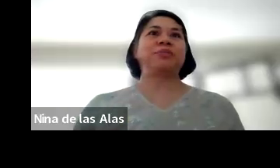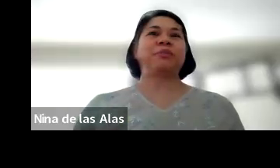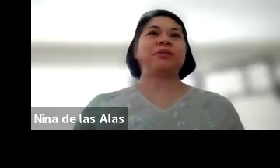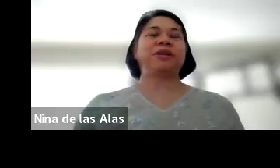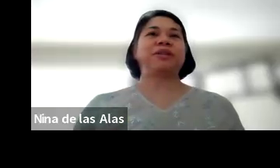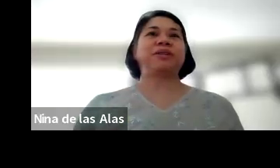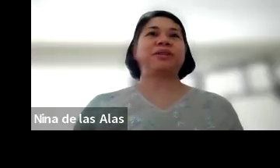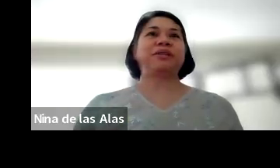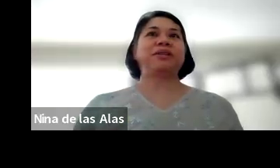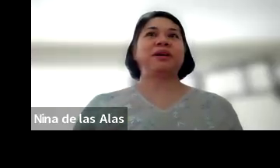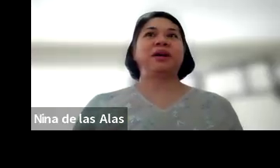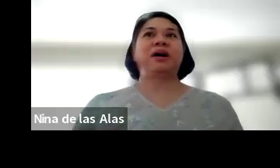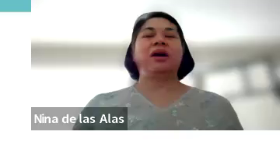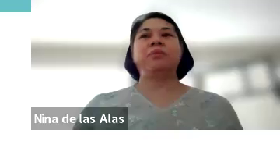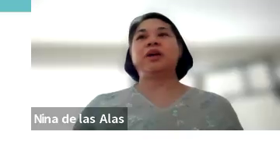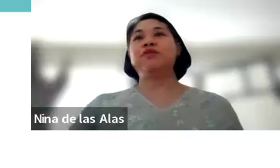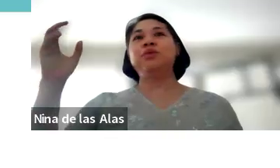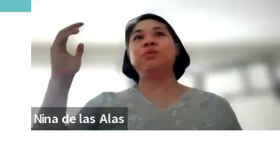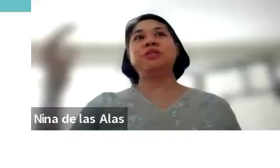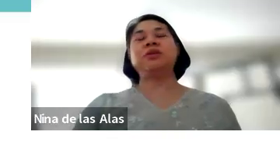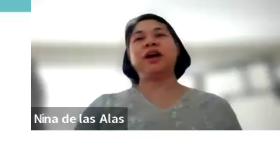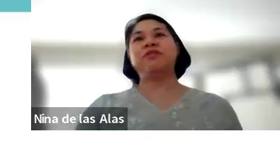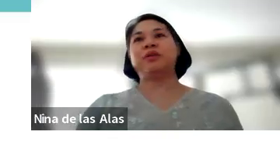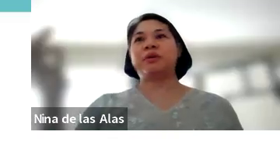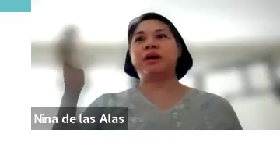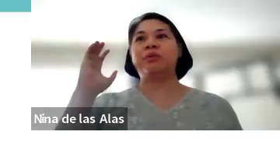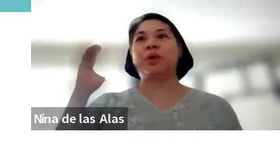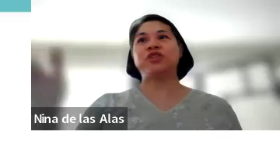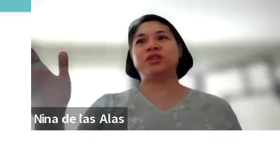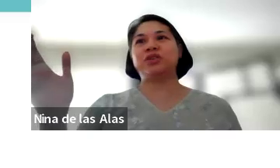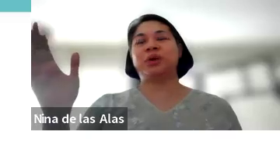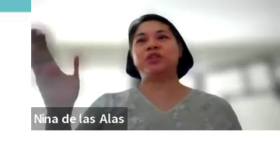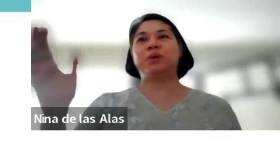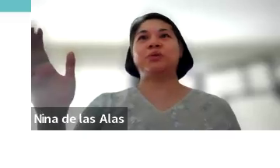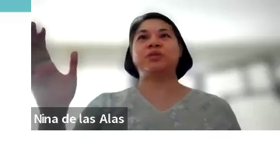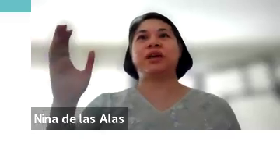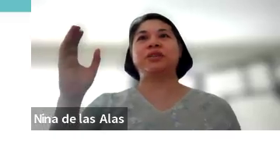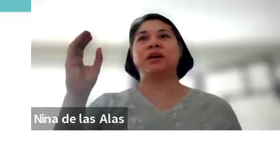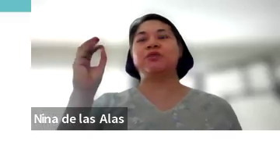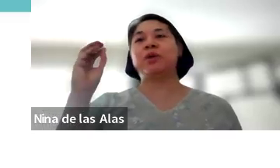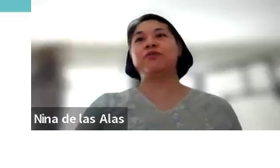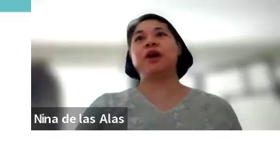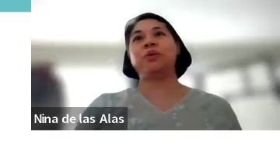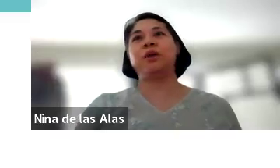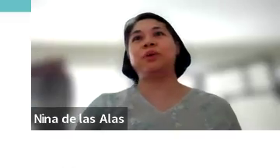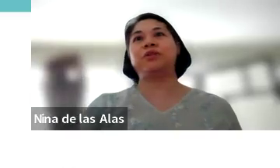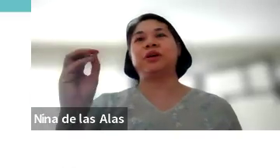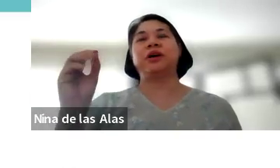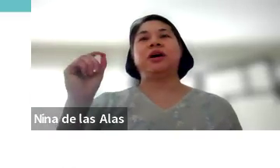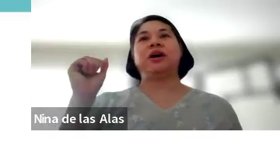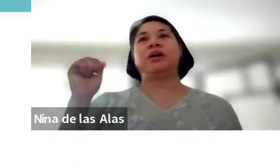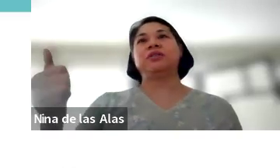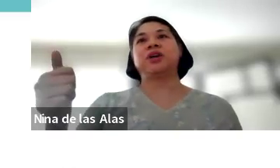Jamila, bring up the next slide. If you still have questions you want to pose and want to follow up